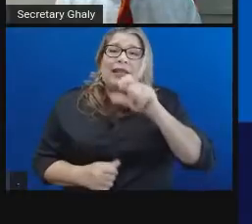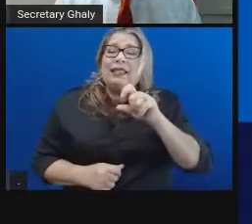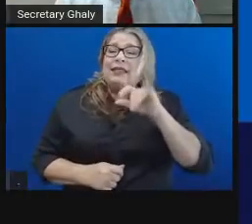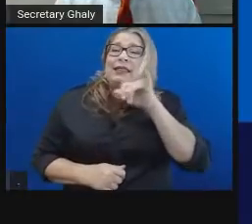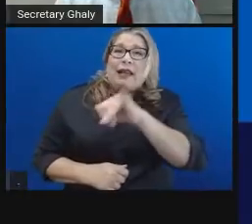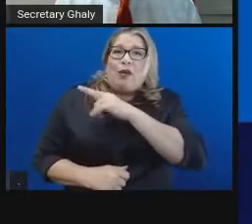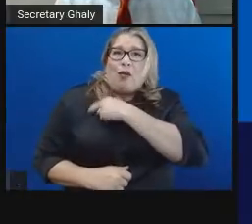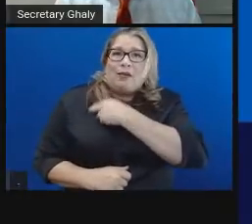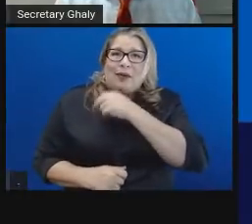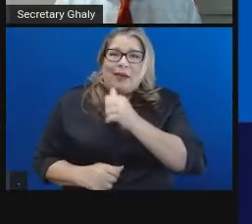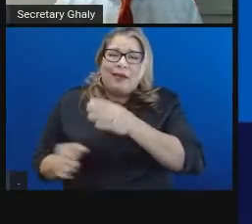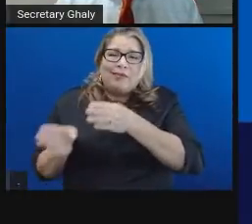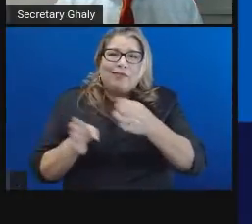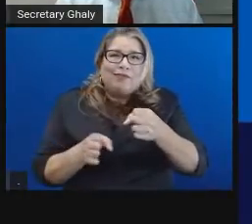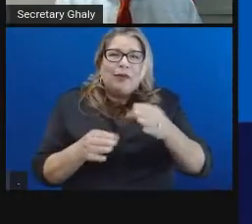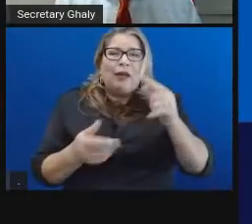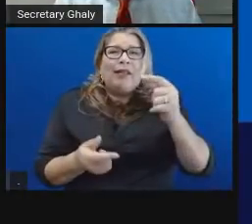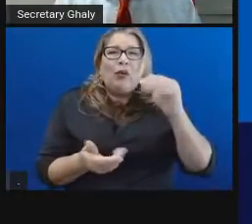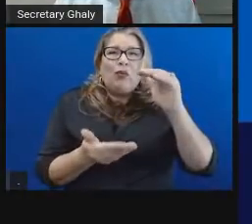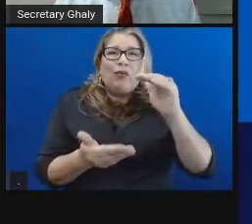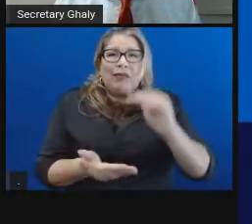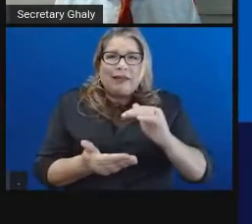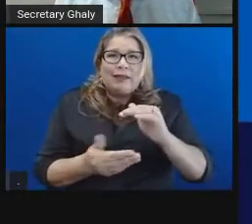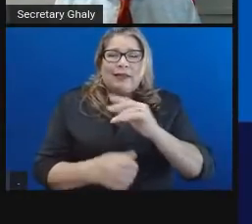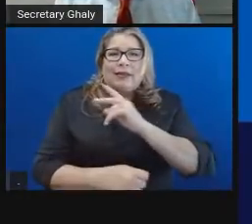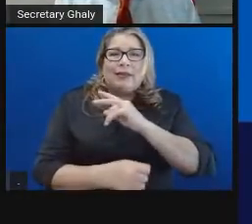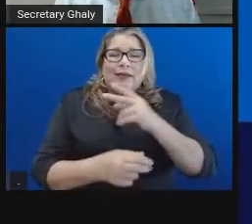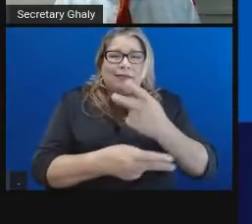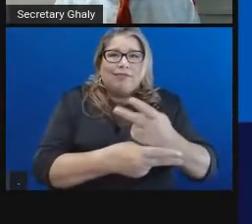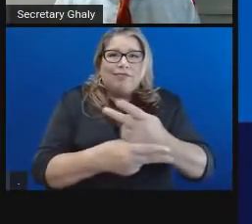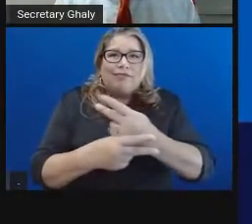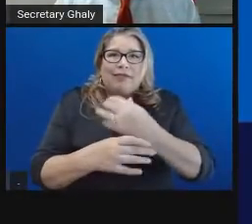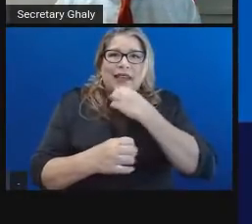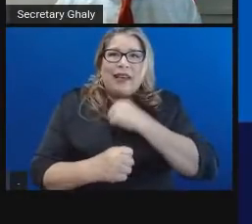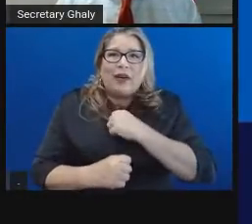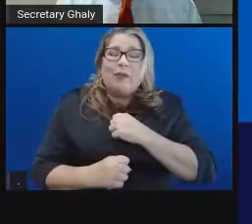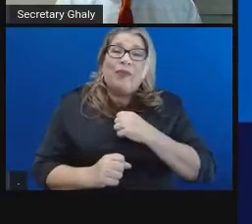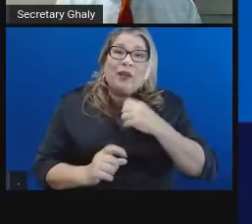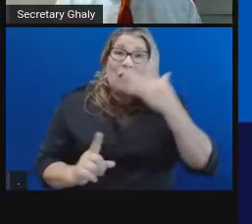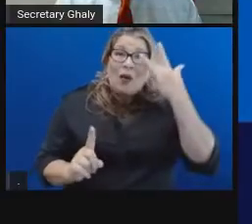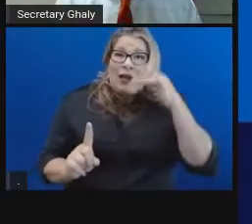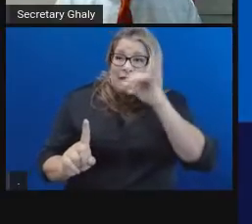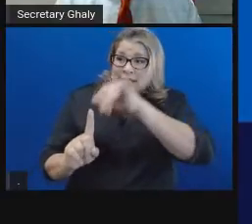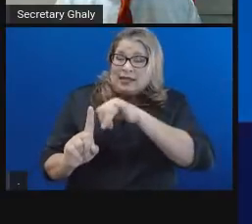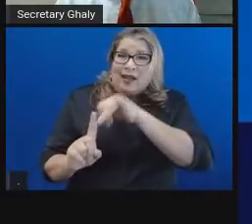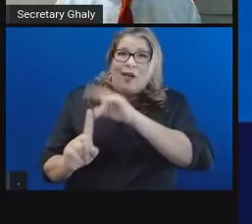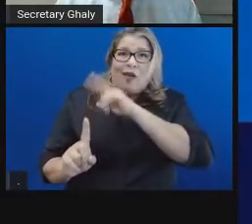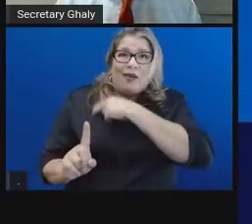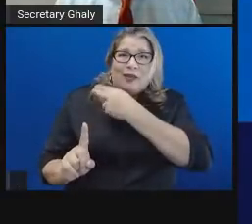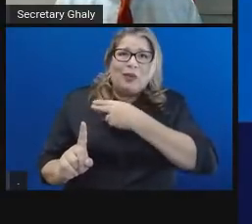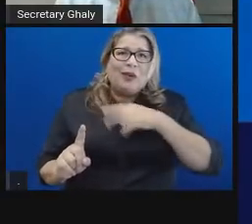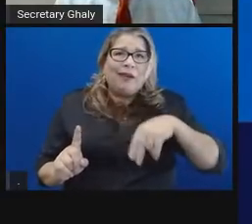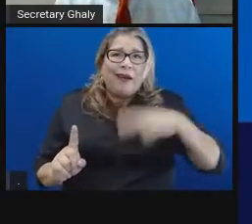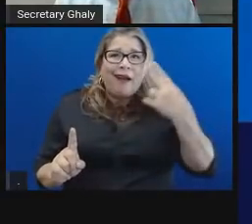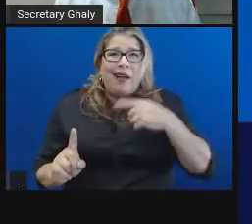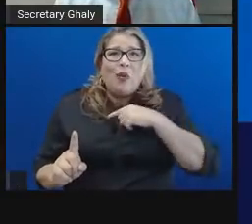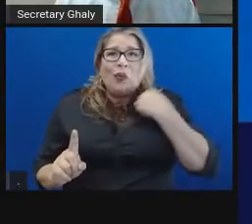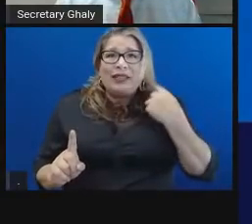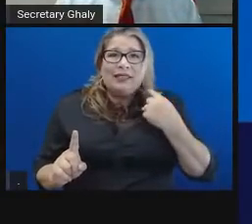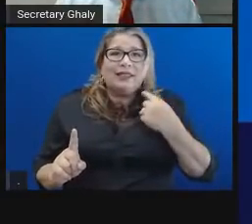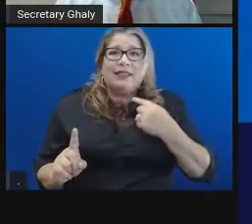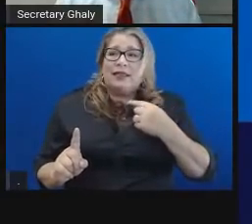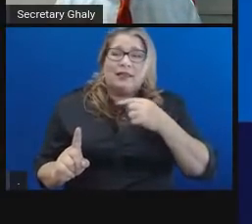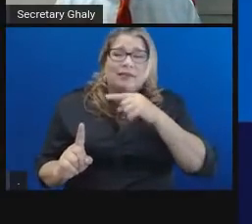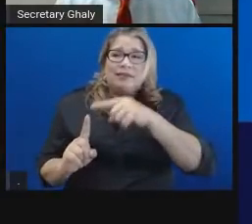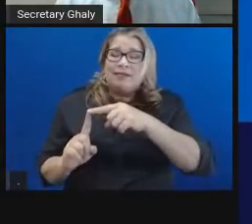need, helping them leave the hospitals, which are full of risks being in a hospital, especially during COVID, and allowing them